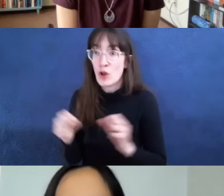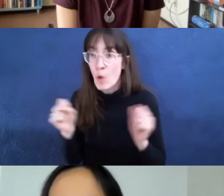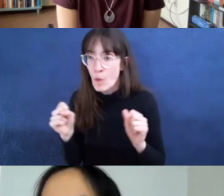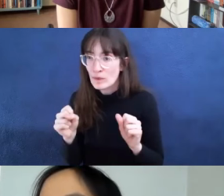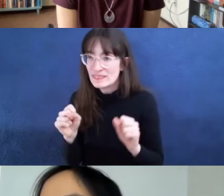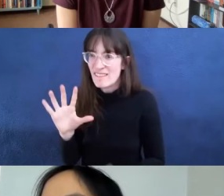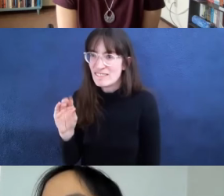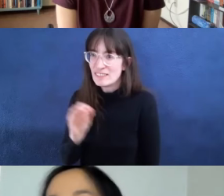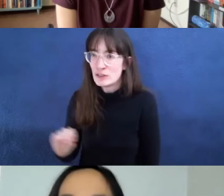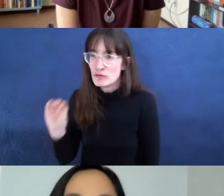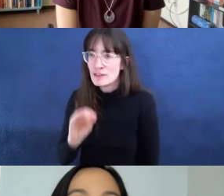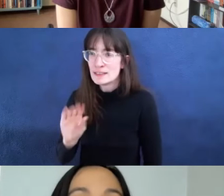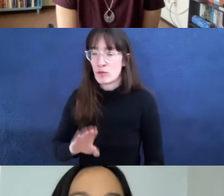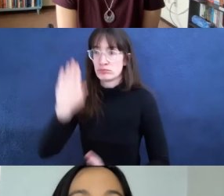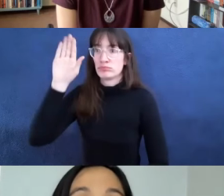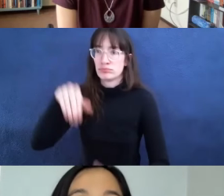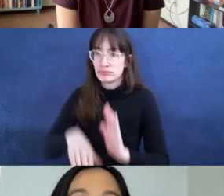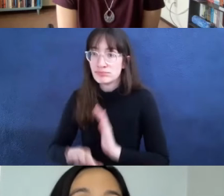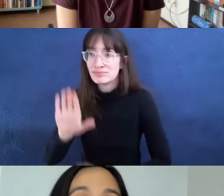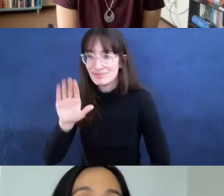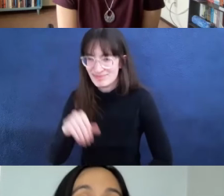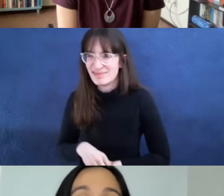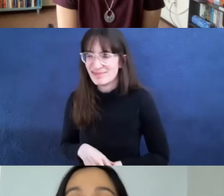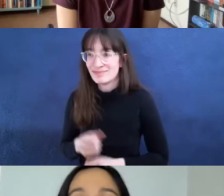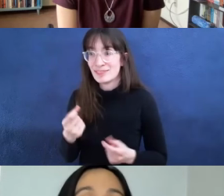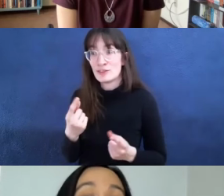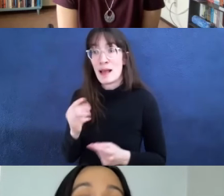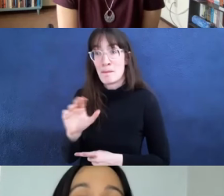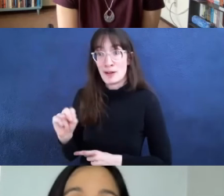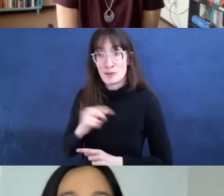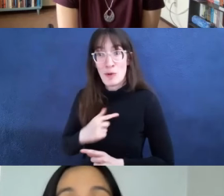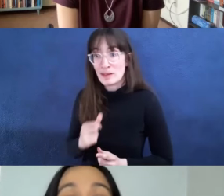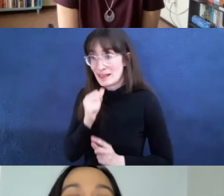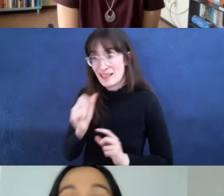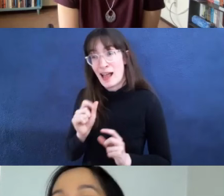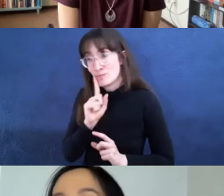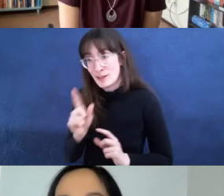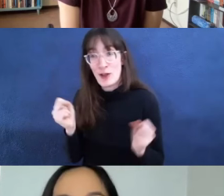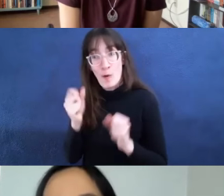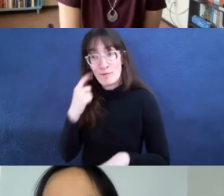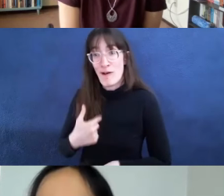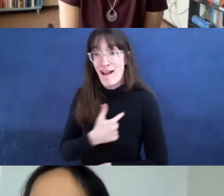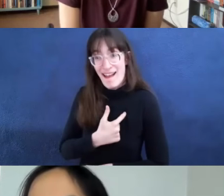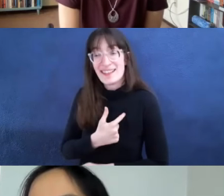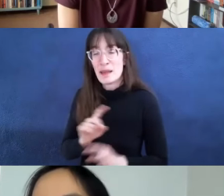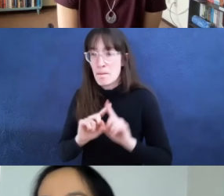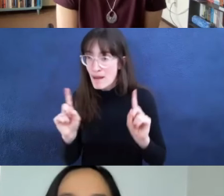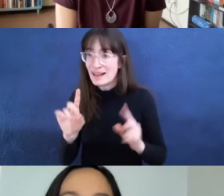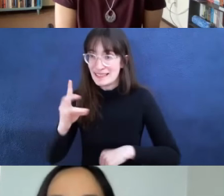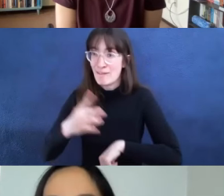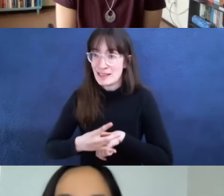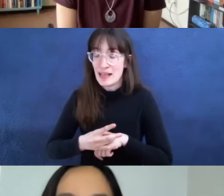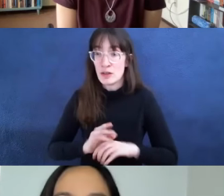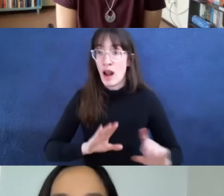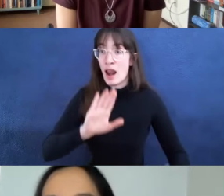50s, which is definitely not as cold as it gets in Minnesota. I just want to clarify that. But just to have in 7 days, it to go